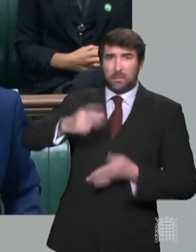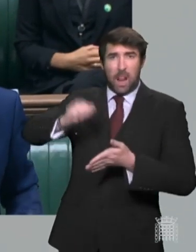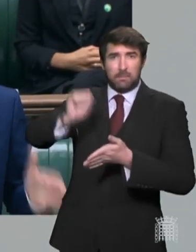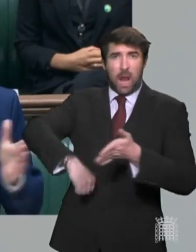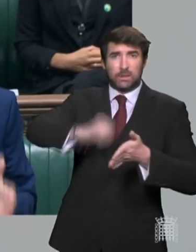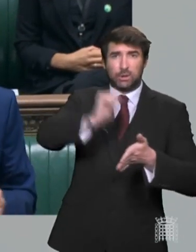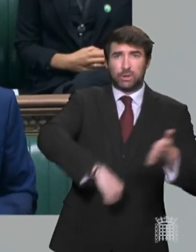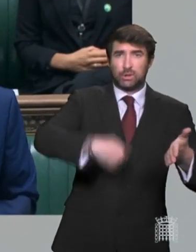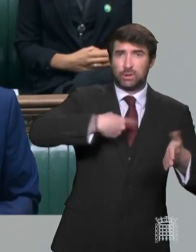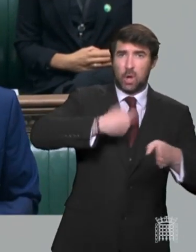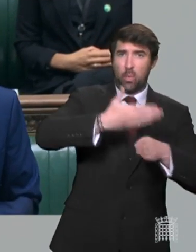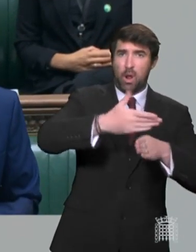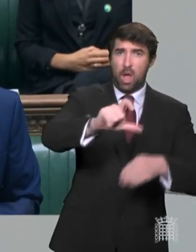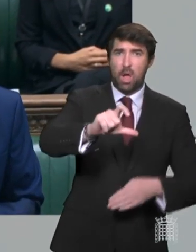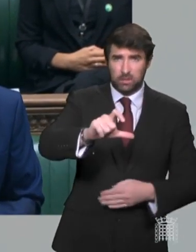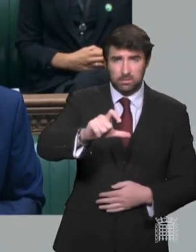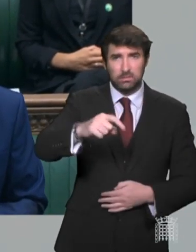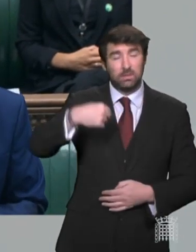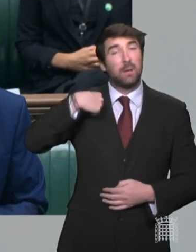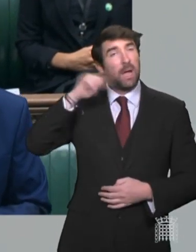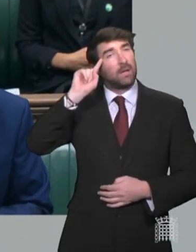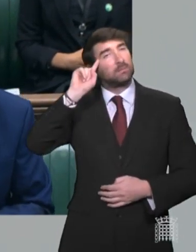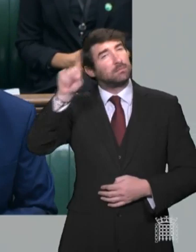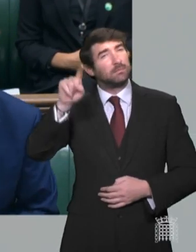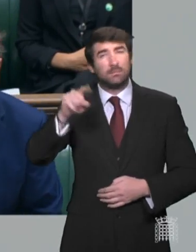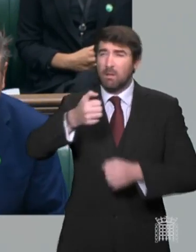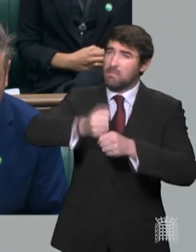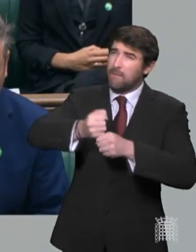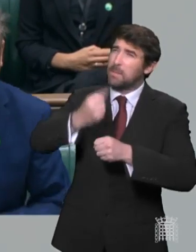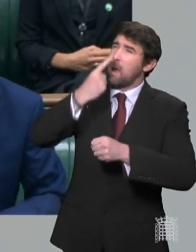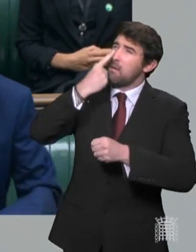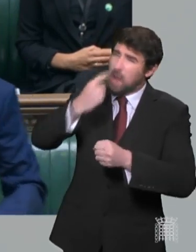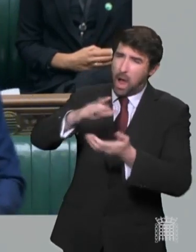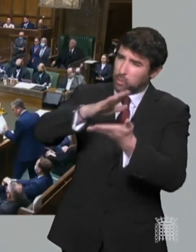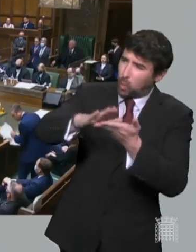public funds, why is the Prime Minister insisting on hammering working people?